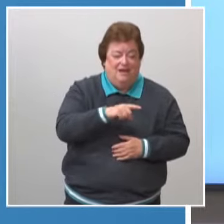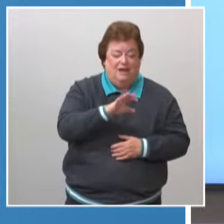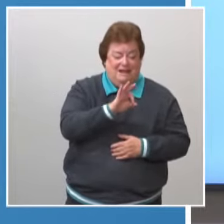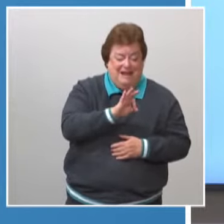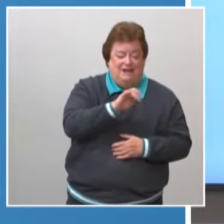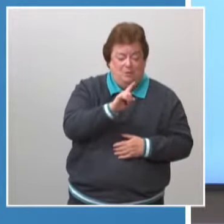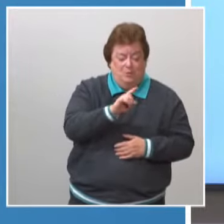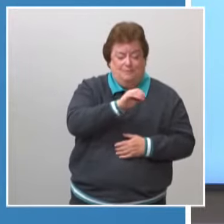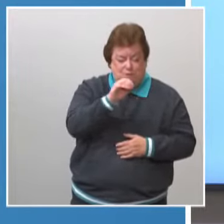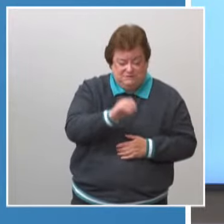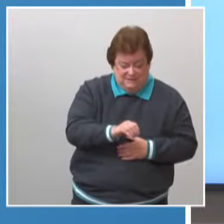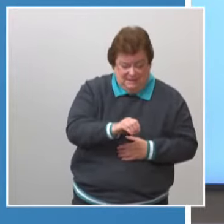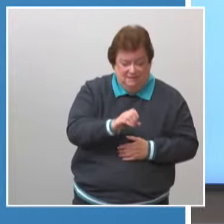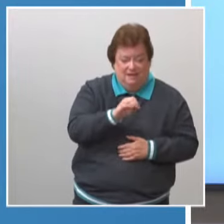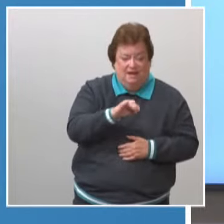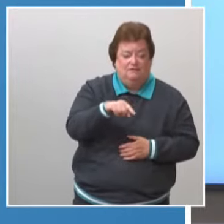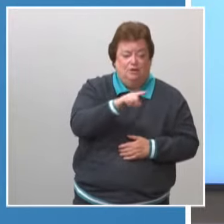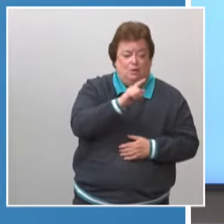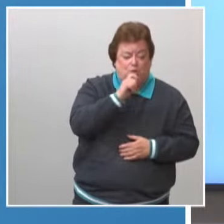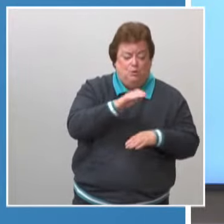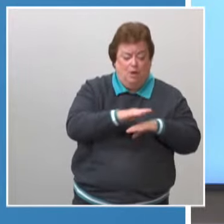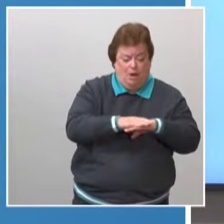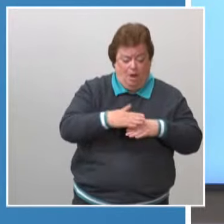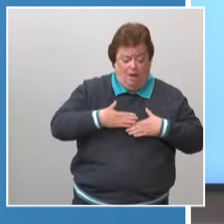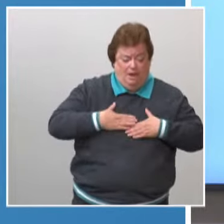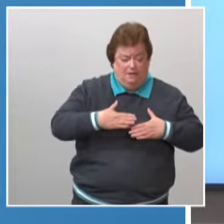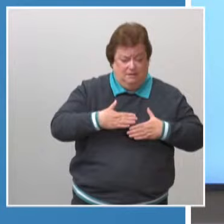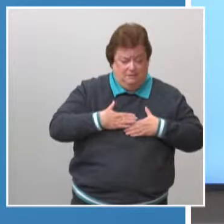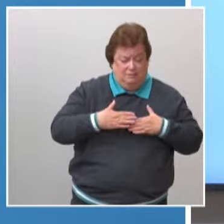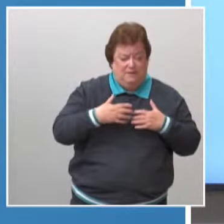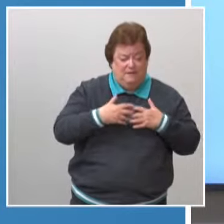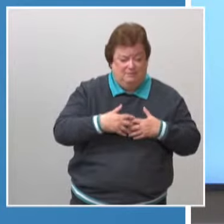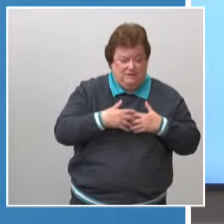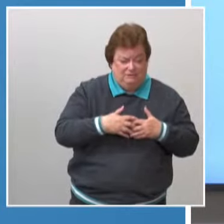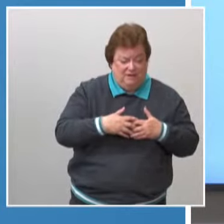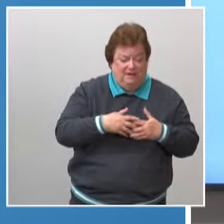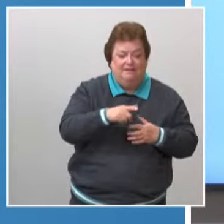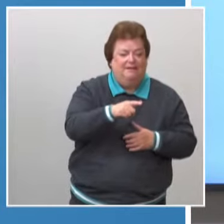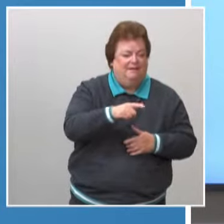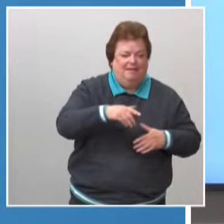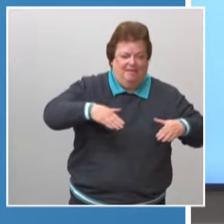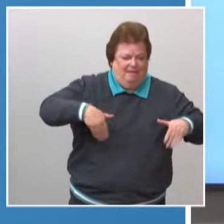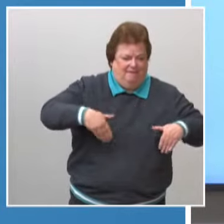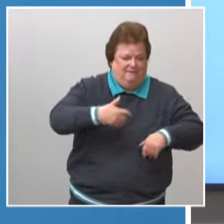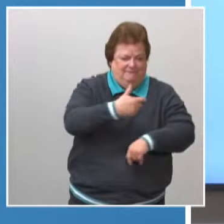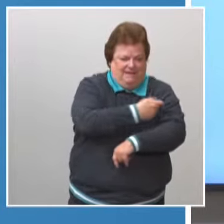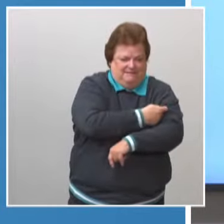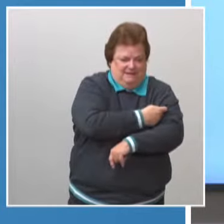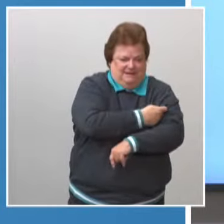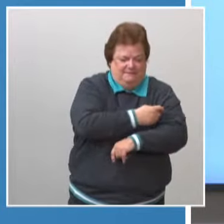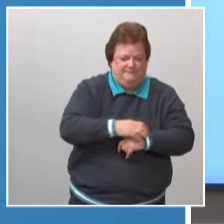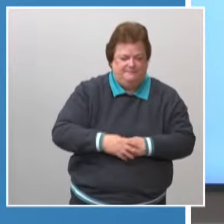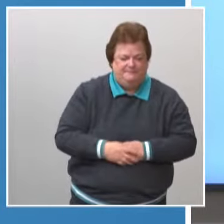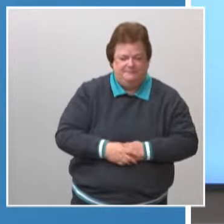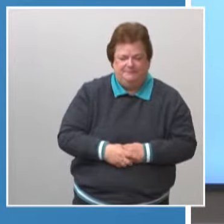again, 91% of our intubated COVID patients are unvaccinated.